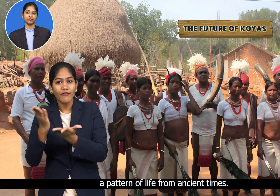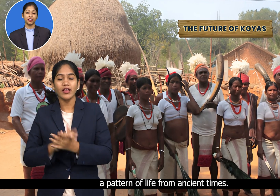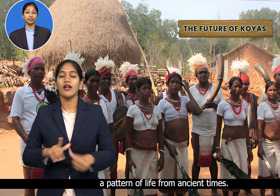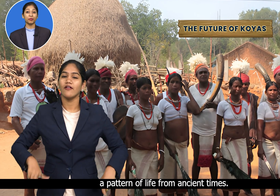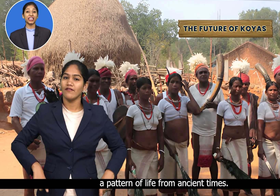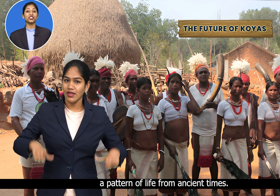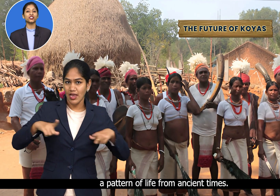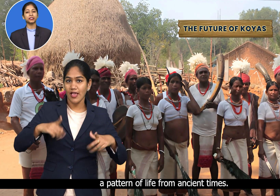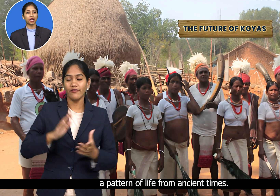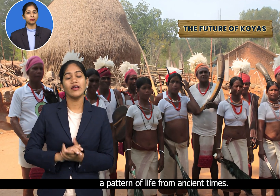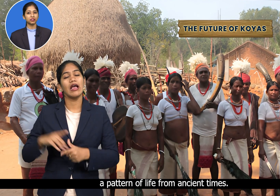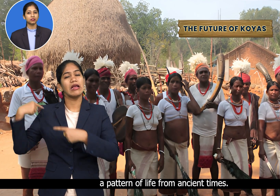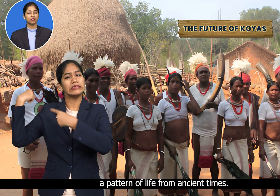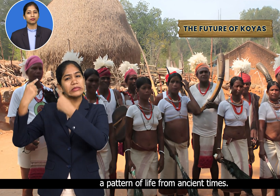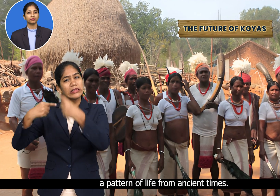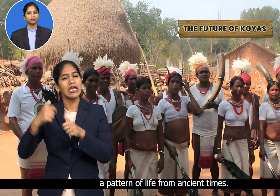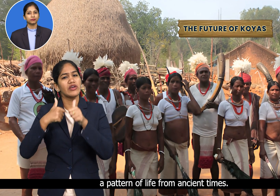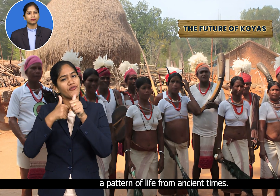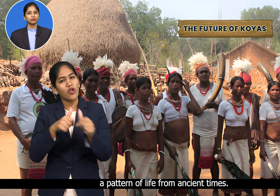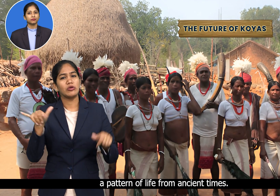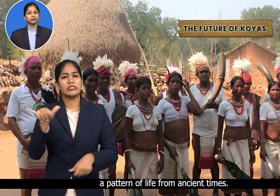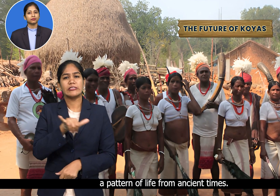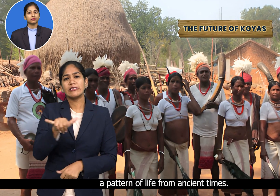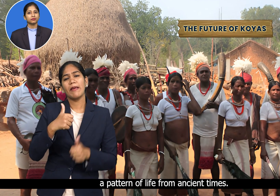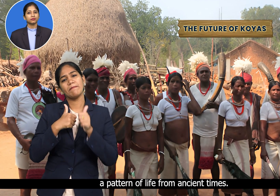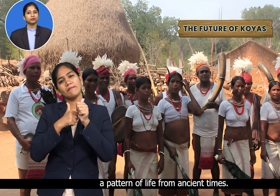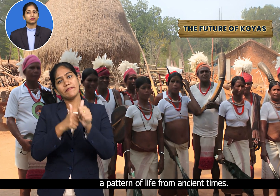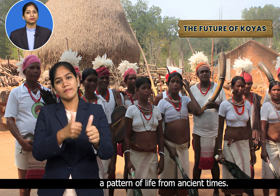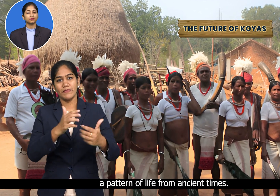life from ancient times.